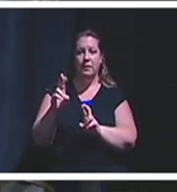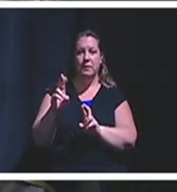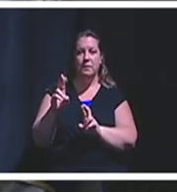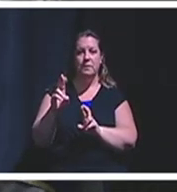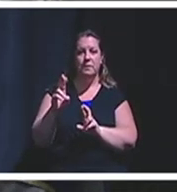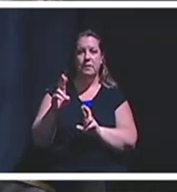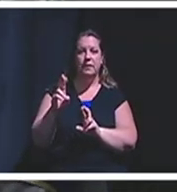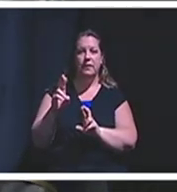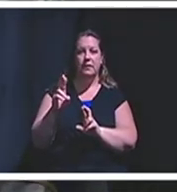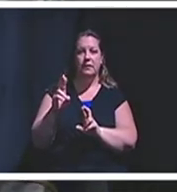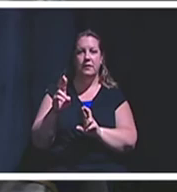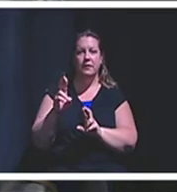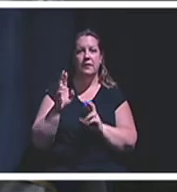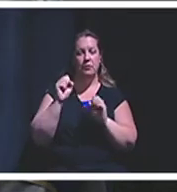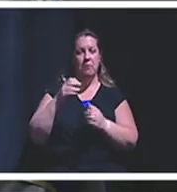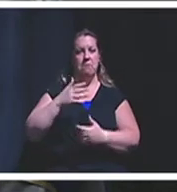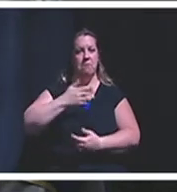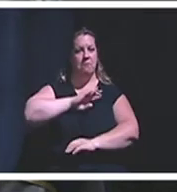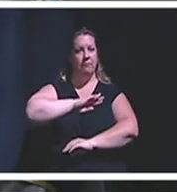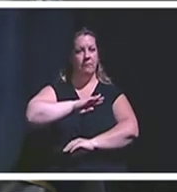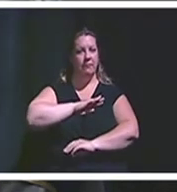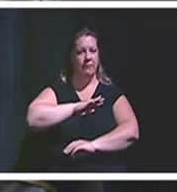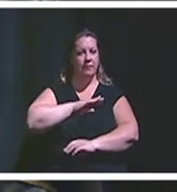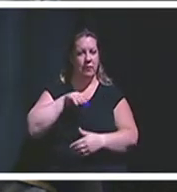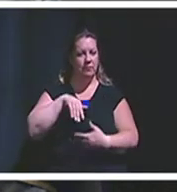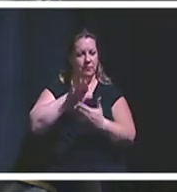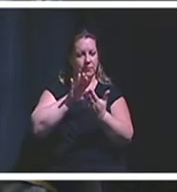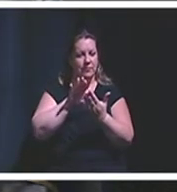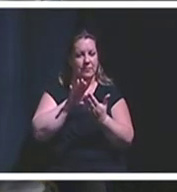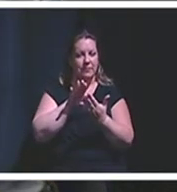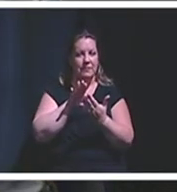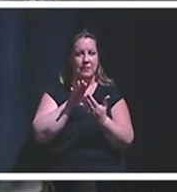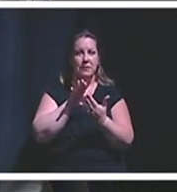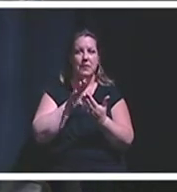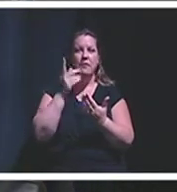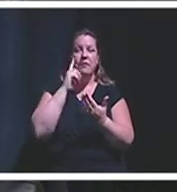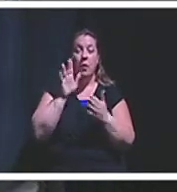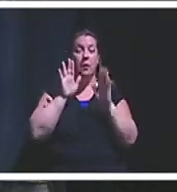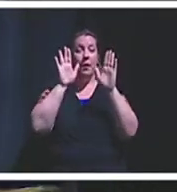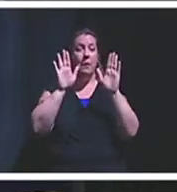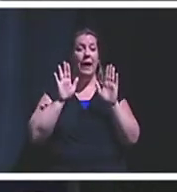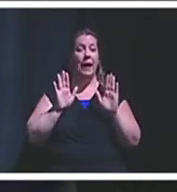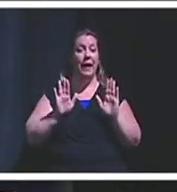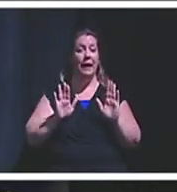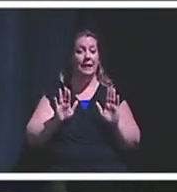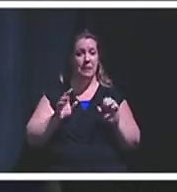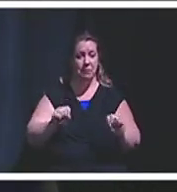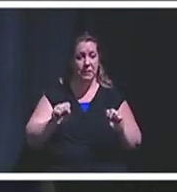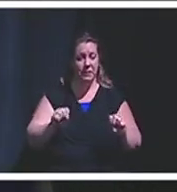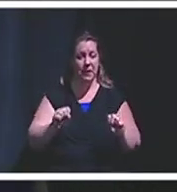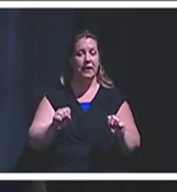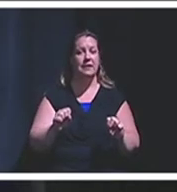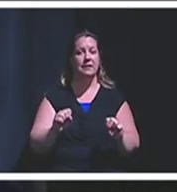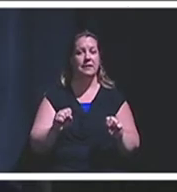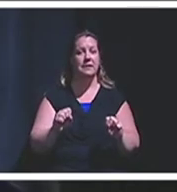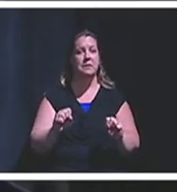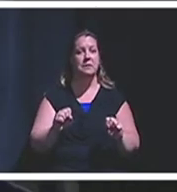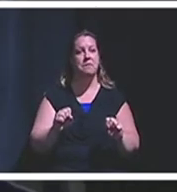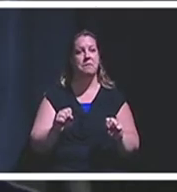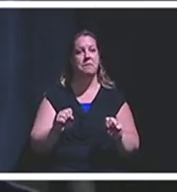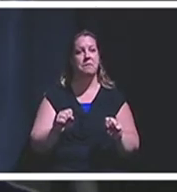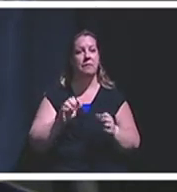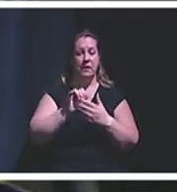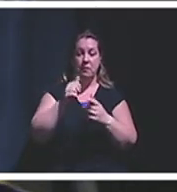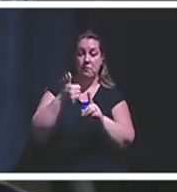to meet those uncertainties and amazing possibilities of which you still